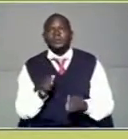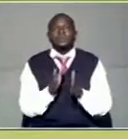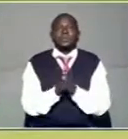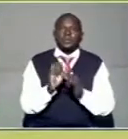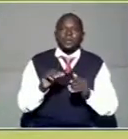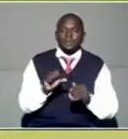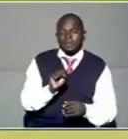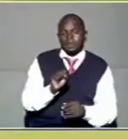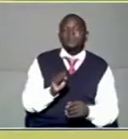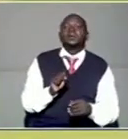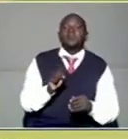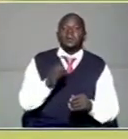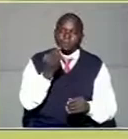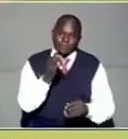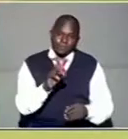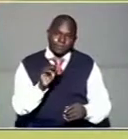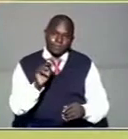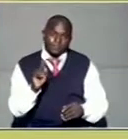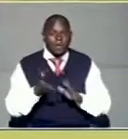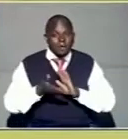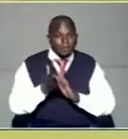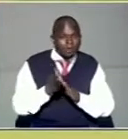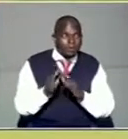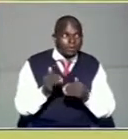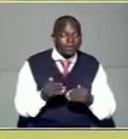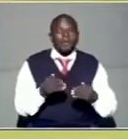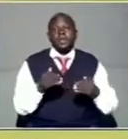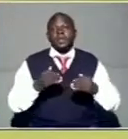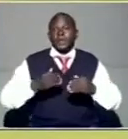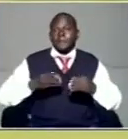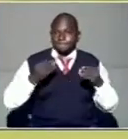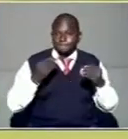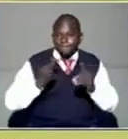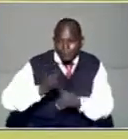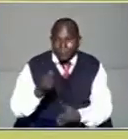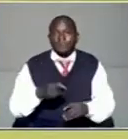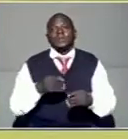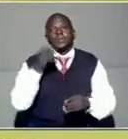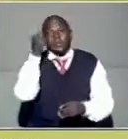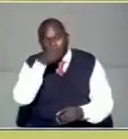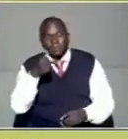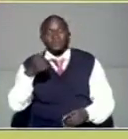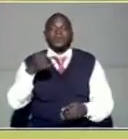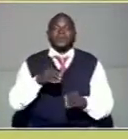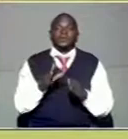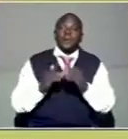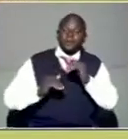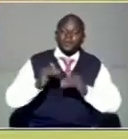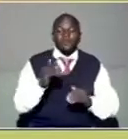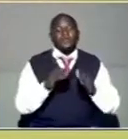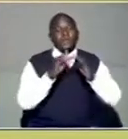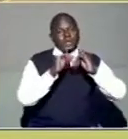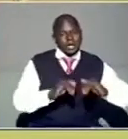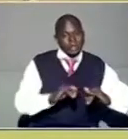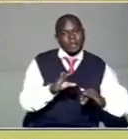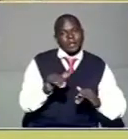and Frank Akankwasa is wrapping up a month's training in South Africa at the ICC High Performance Camp. The others